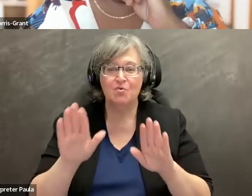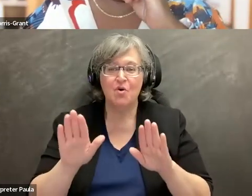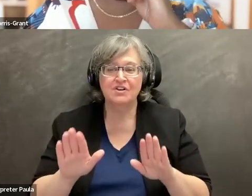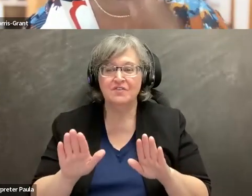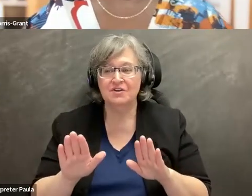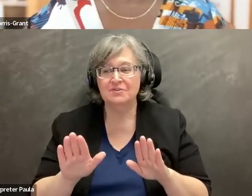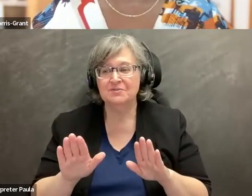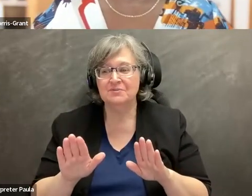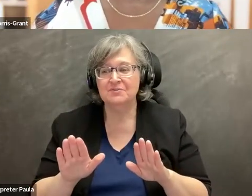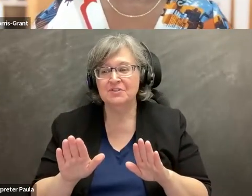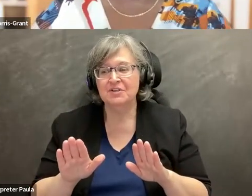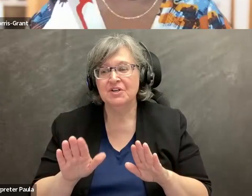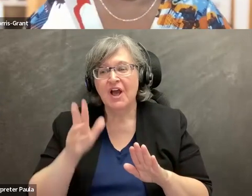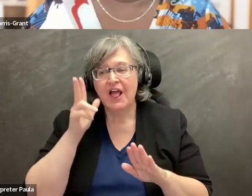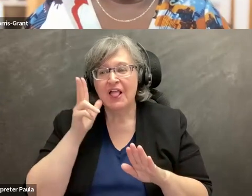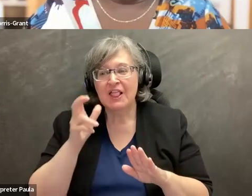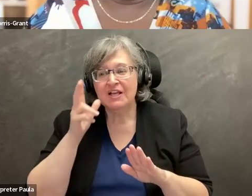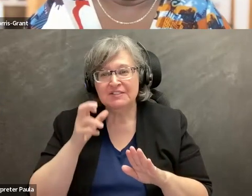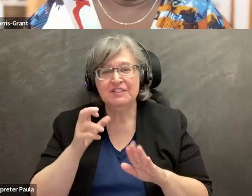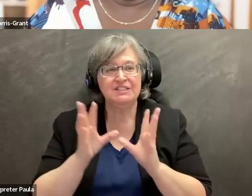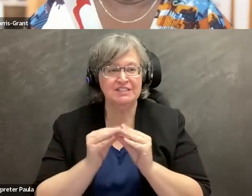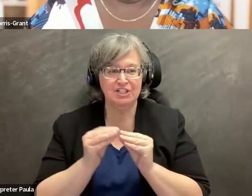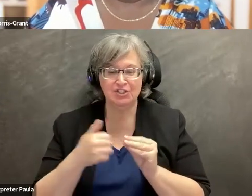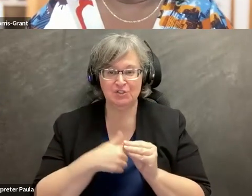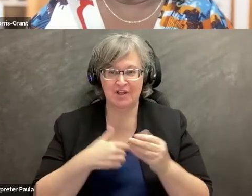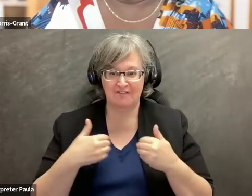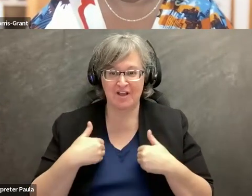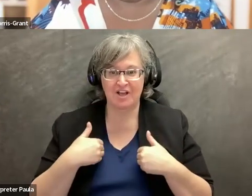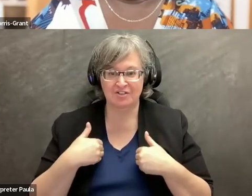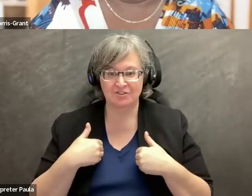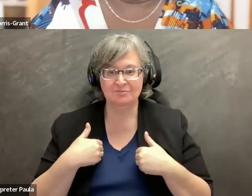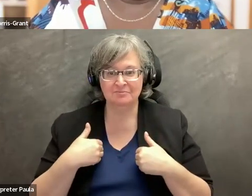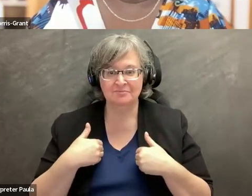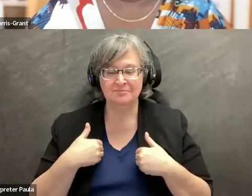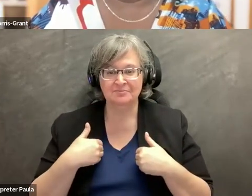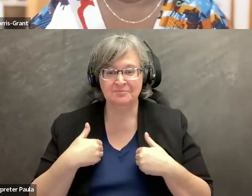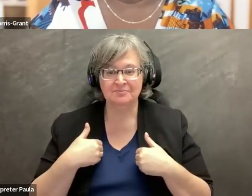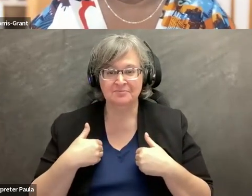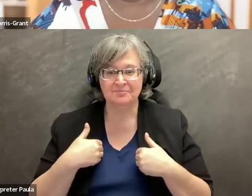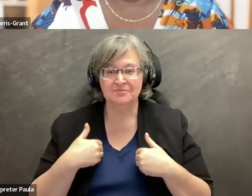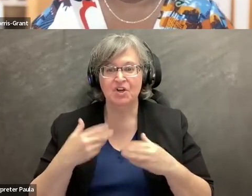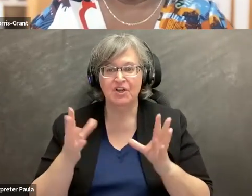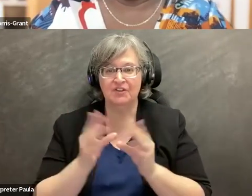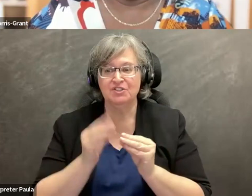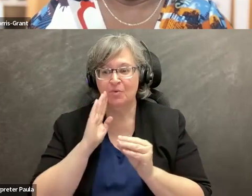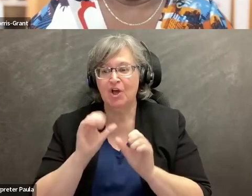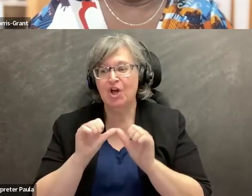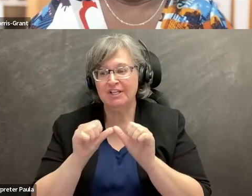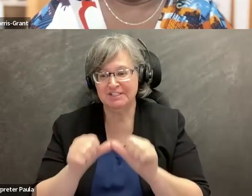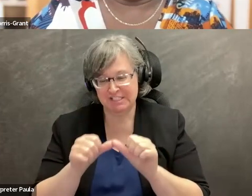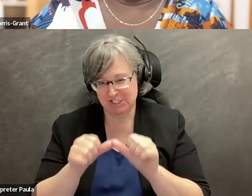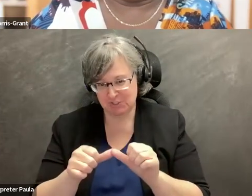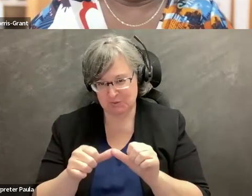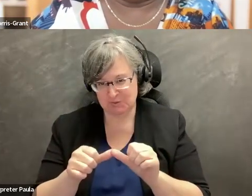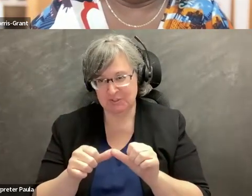wonderful listening sessions that we've had as of now, and those sessions will continue in